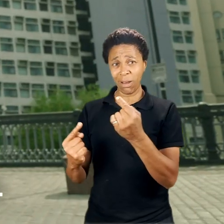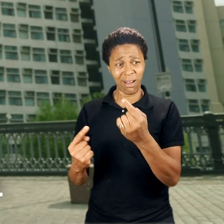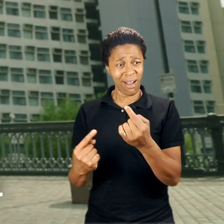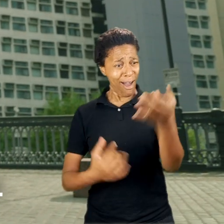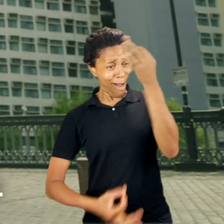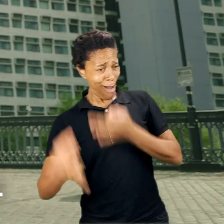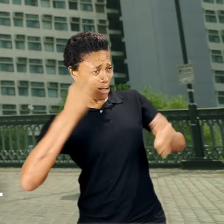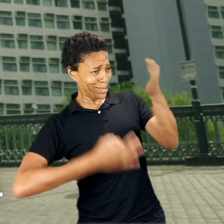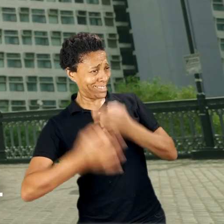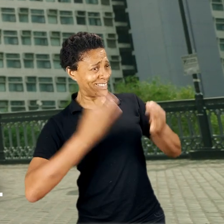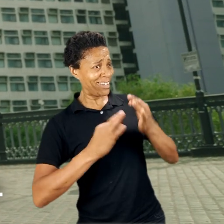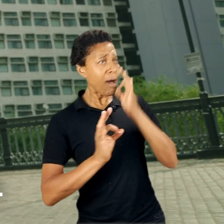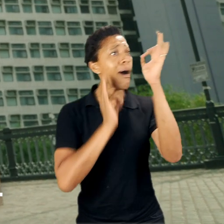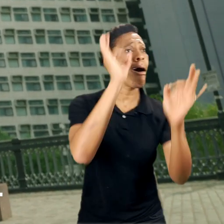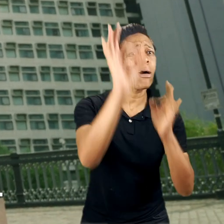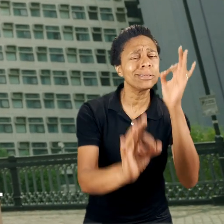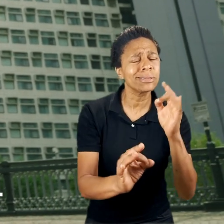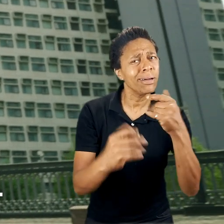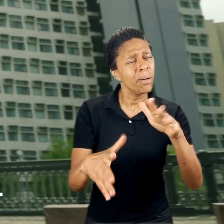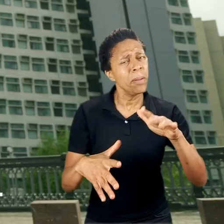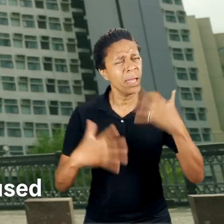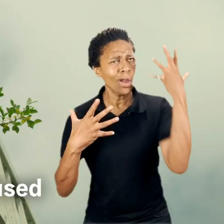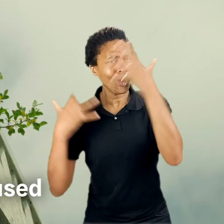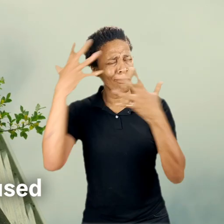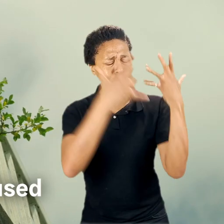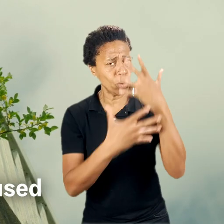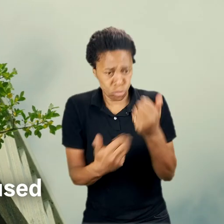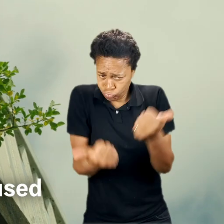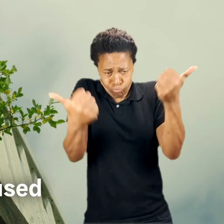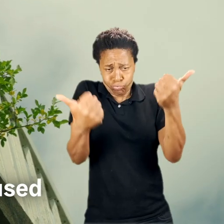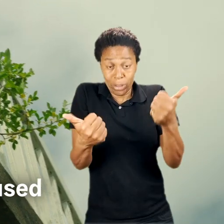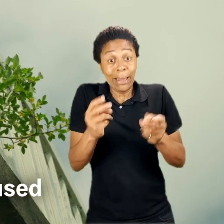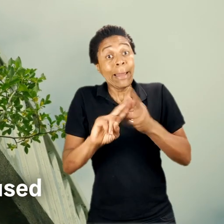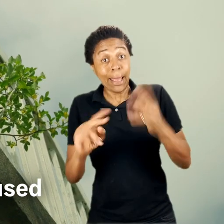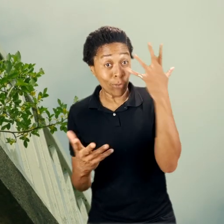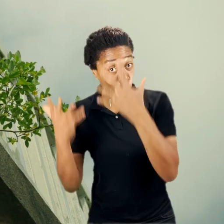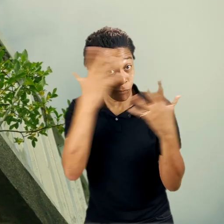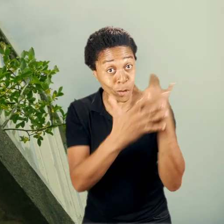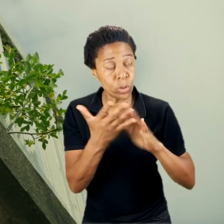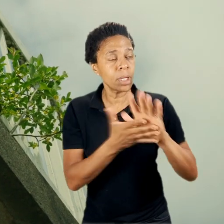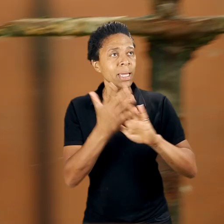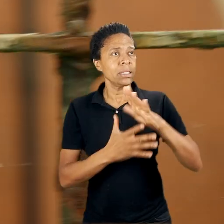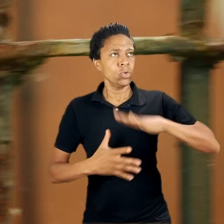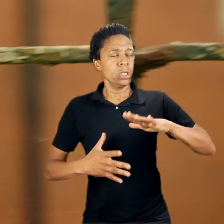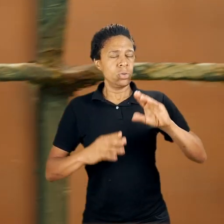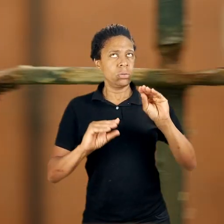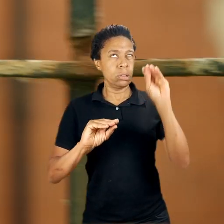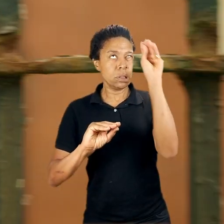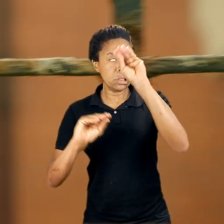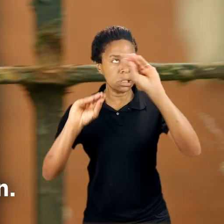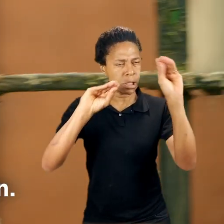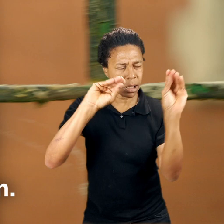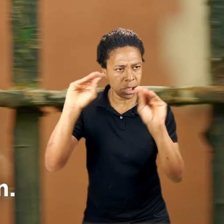ask loads of questions be intrigued be confused because when you're confused it means that you need to figure